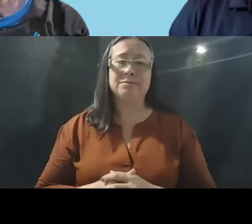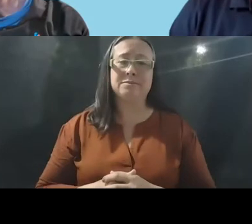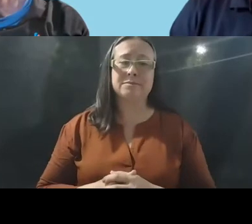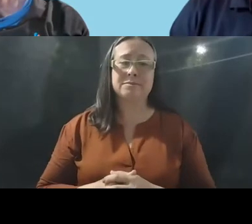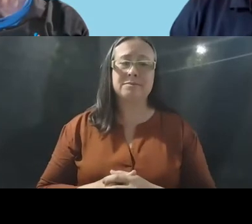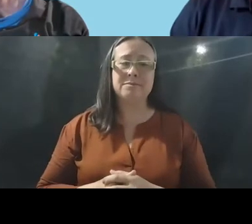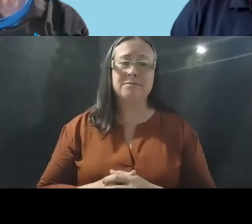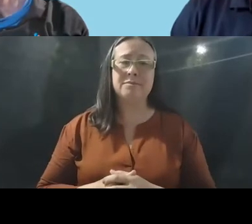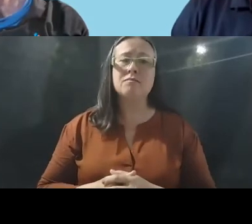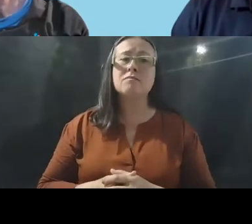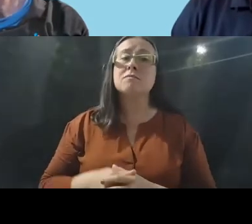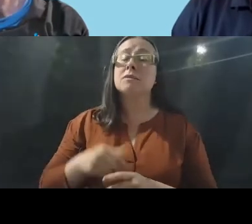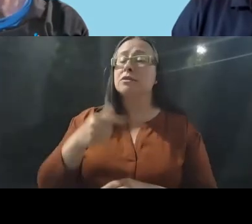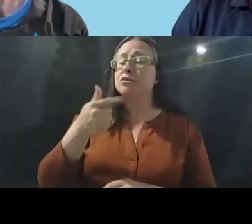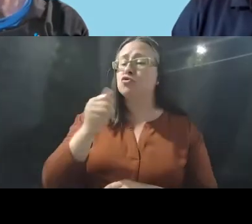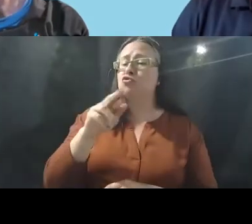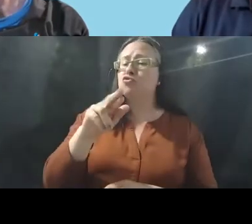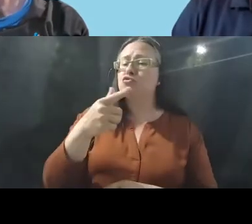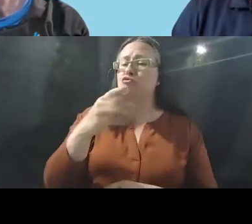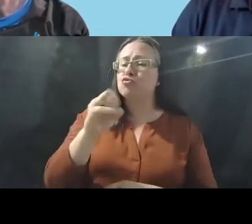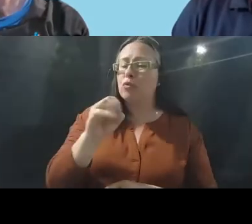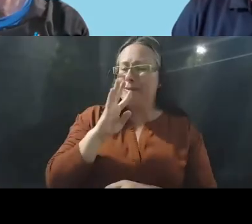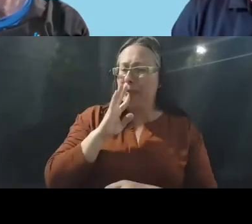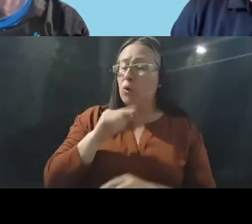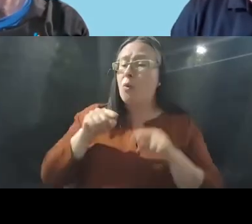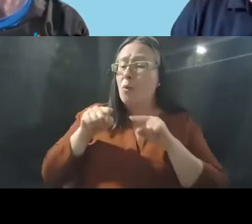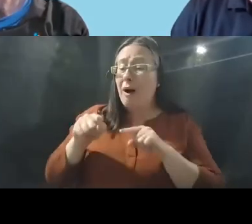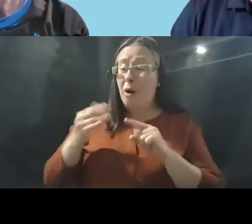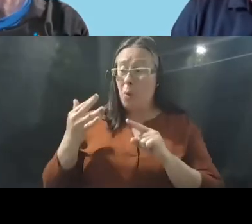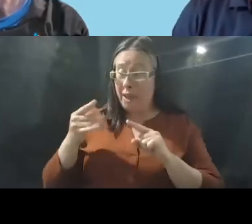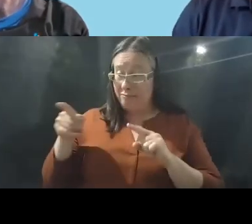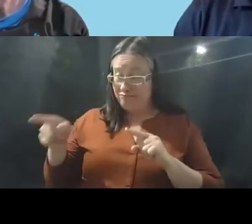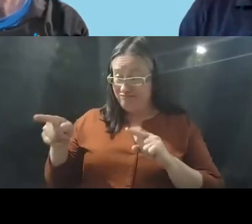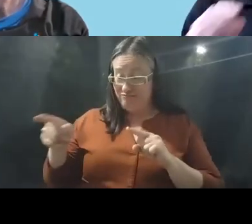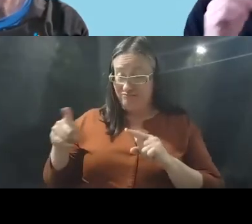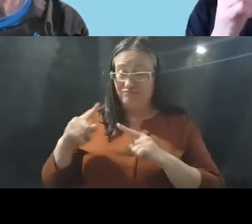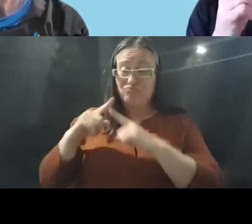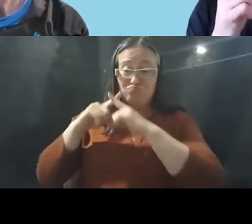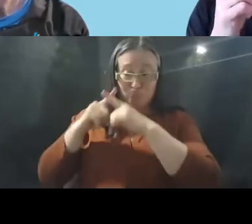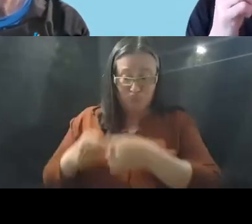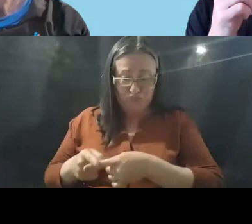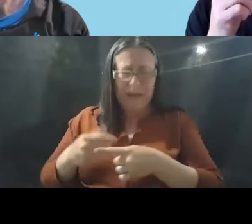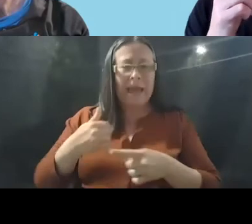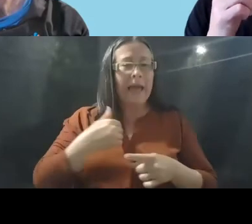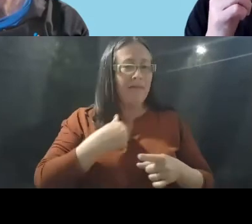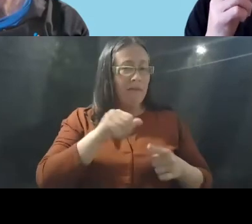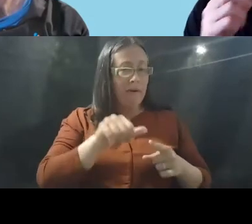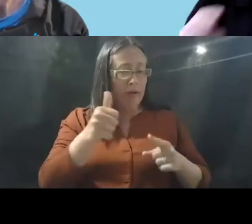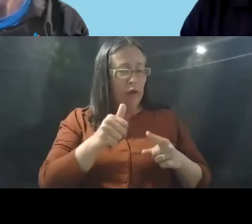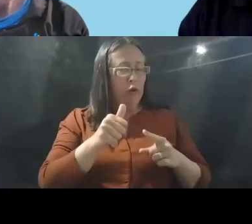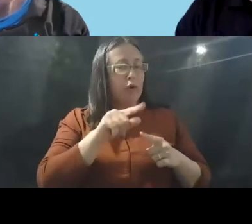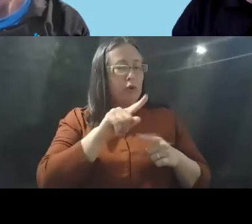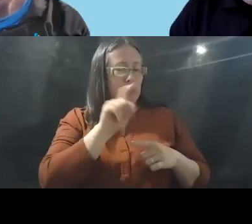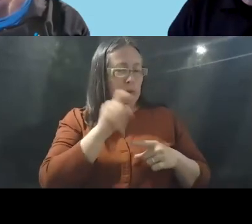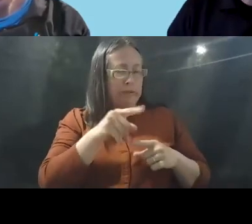Tell you what, while we're waiting for Jermaine to do that, I do have another question that was put into the chat by Shannon.